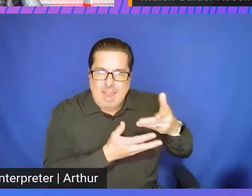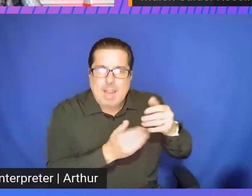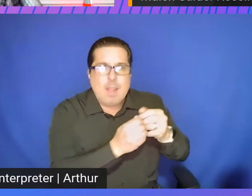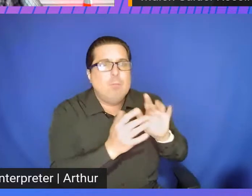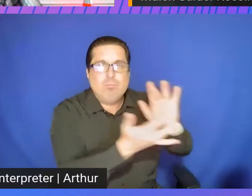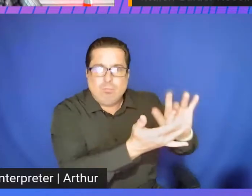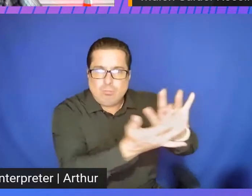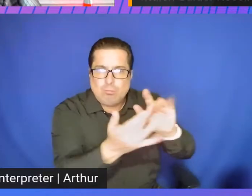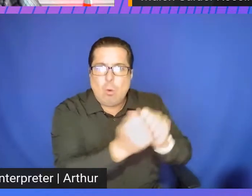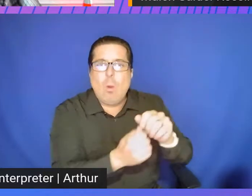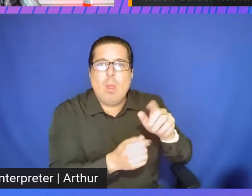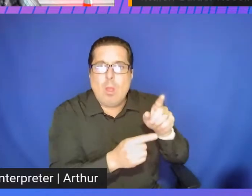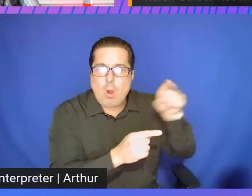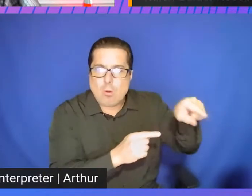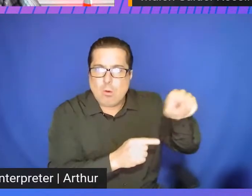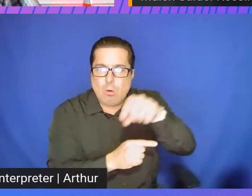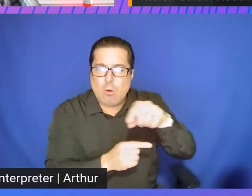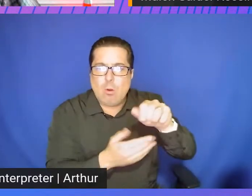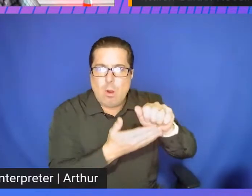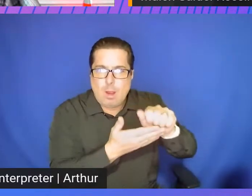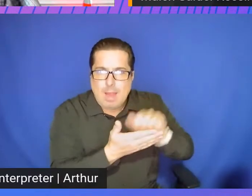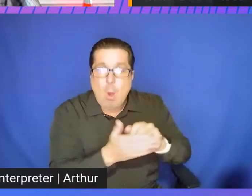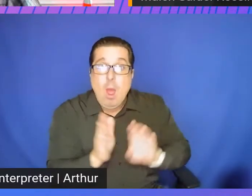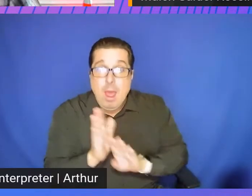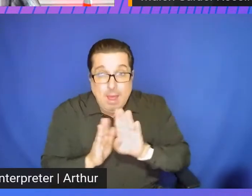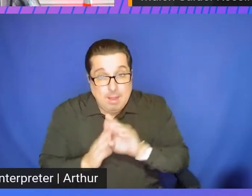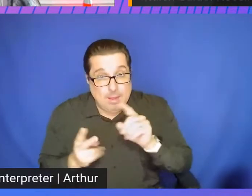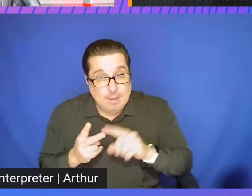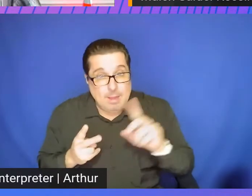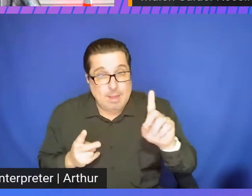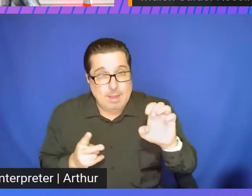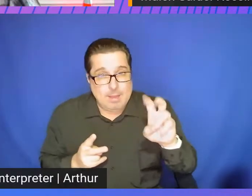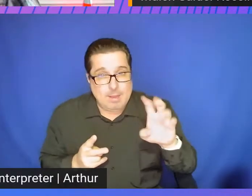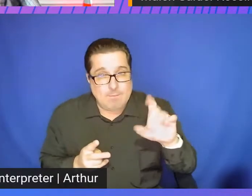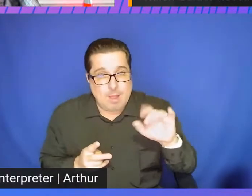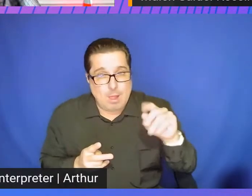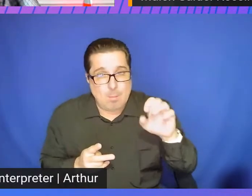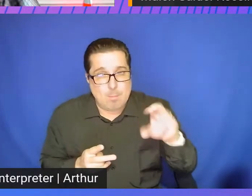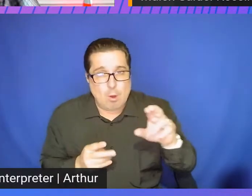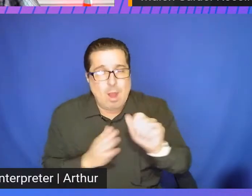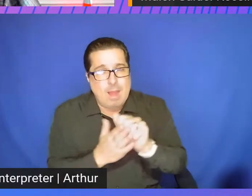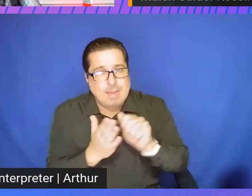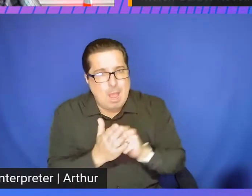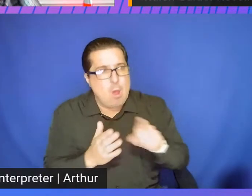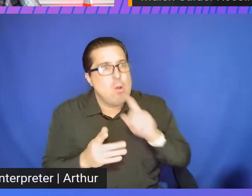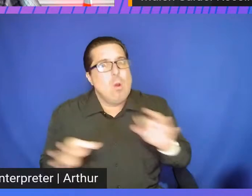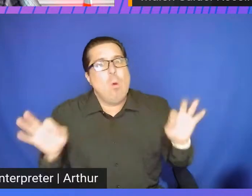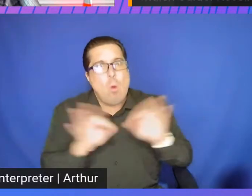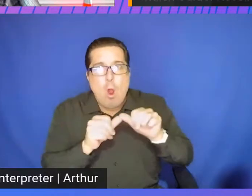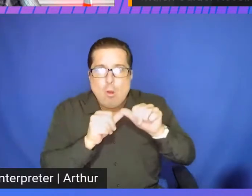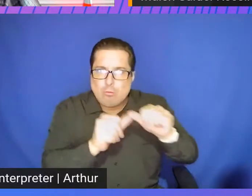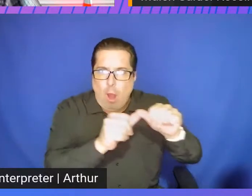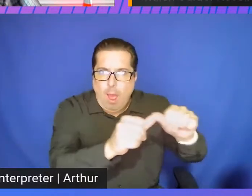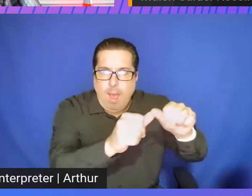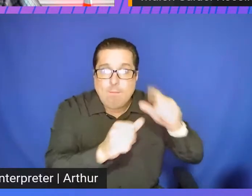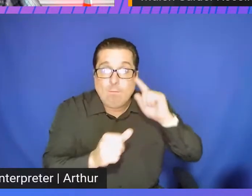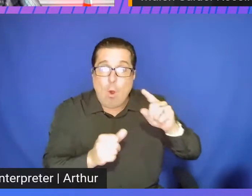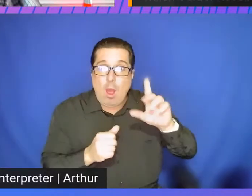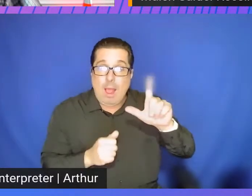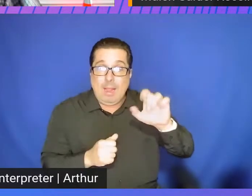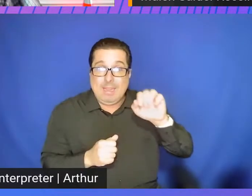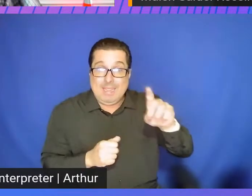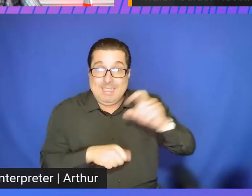Developer accounts has been a huge lifesaver in driving that lead time down. And